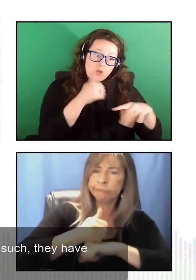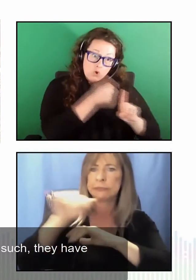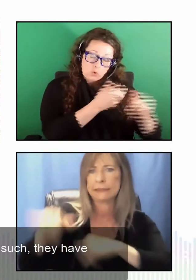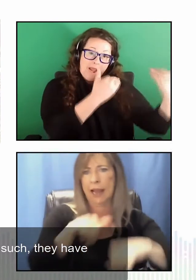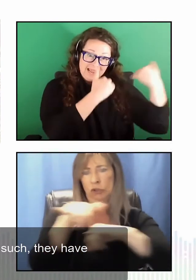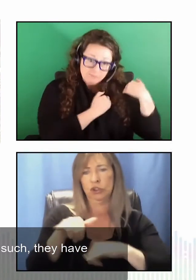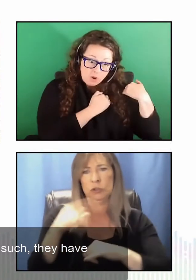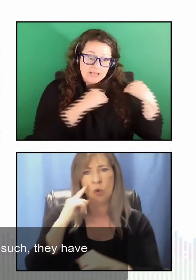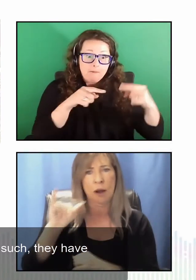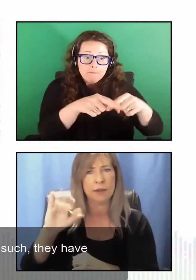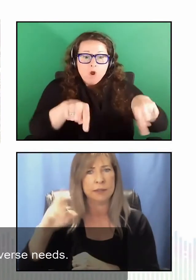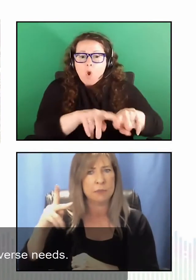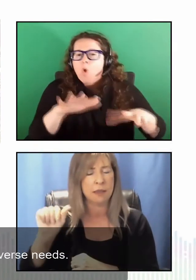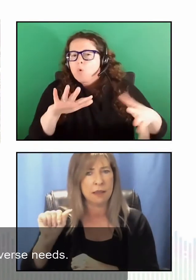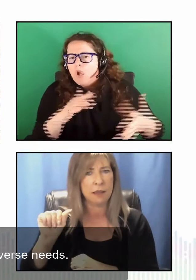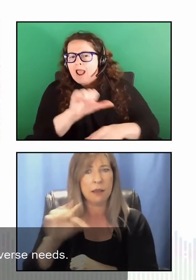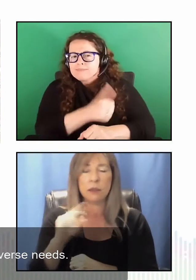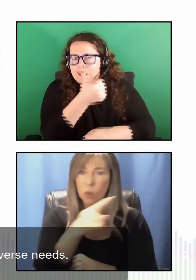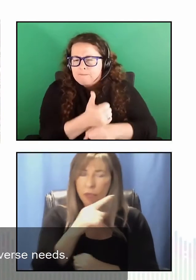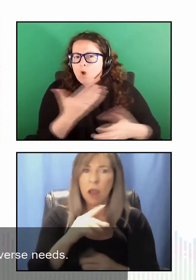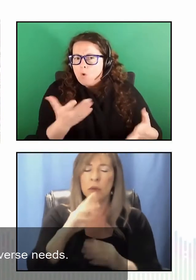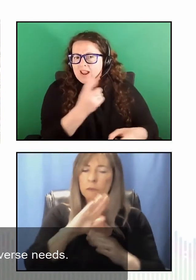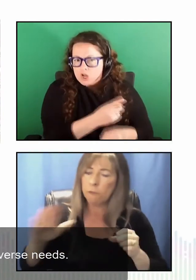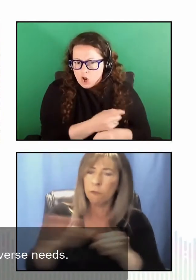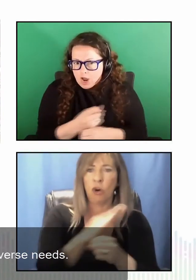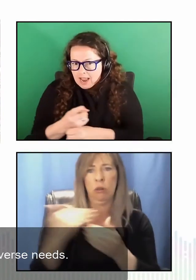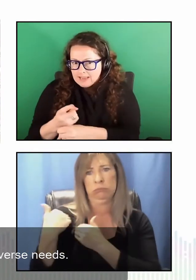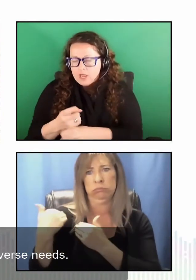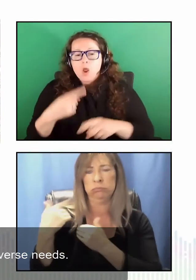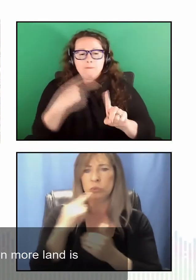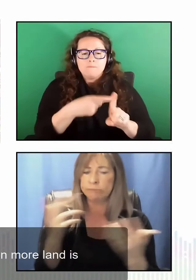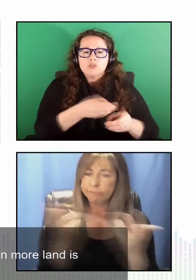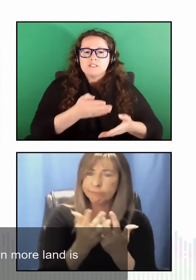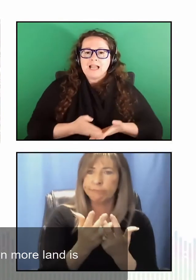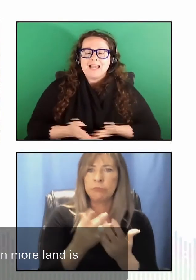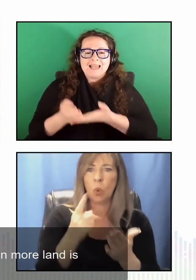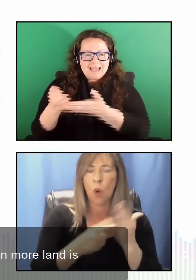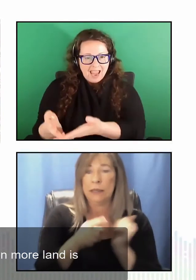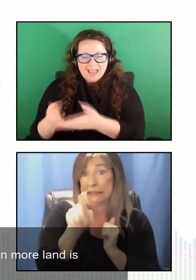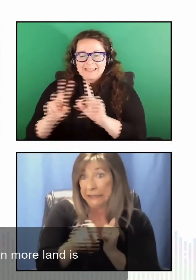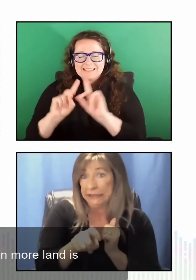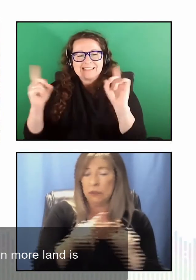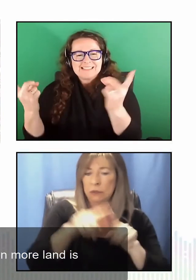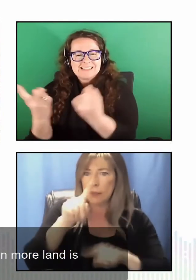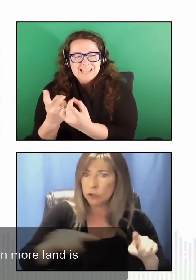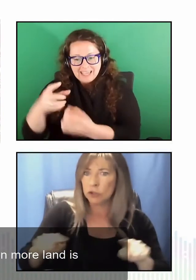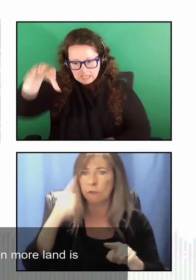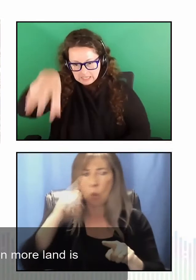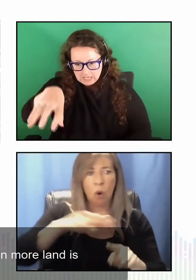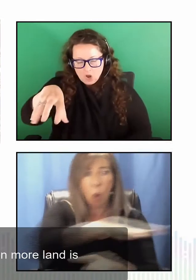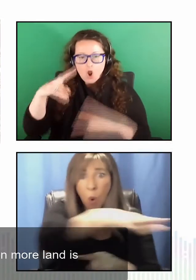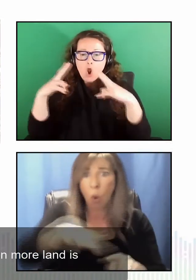they have full scope to design their IPCAs to meet their individual and diverse needs. How can IPCAs